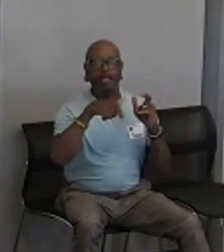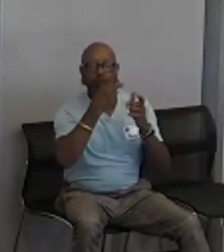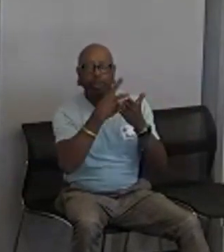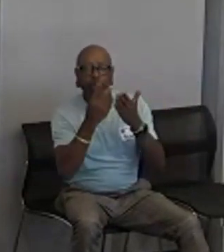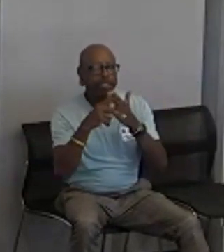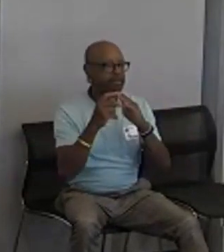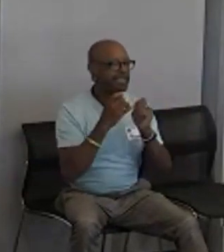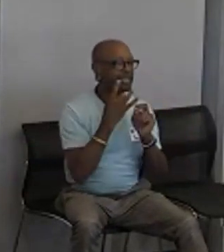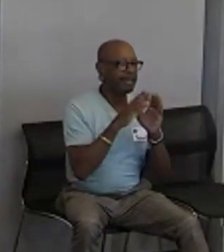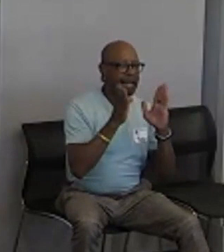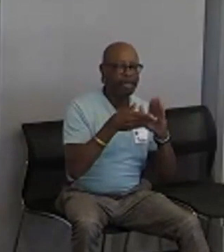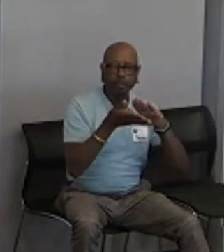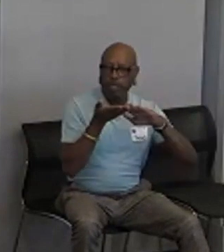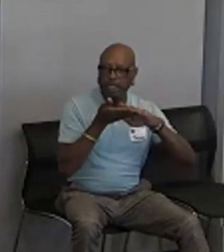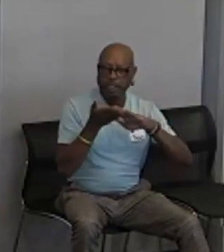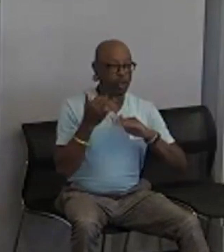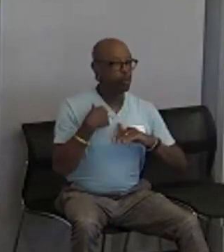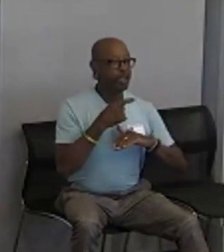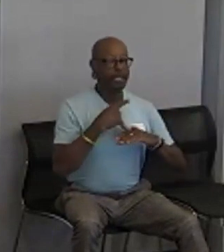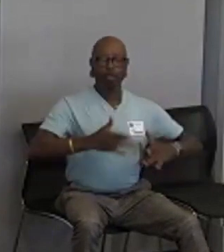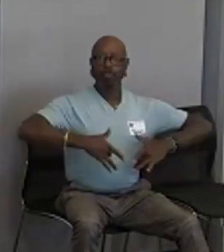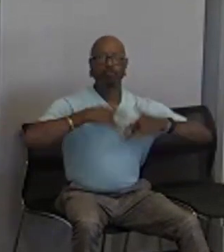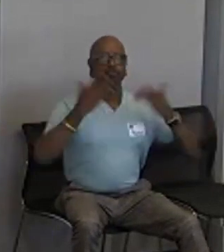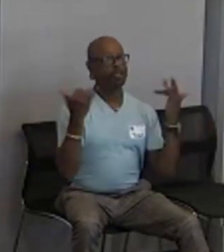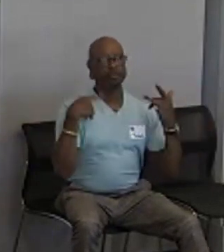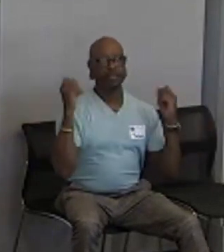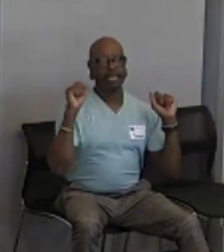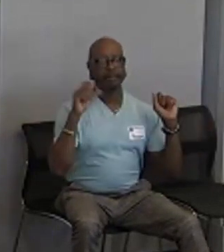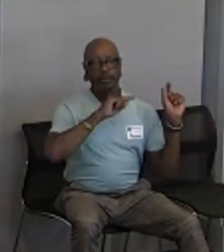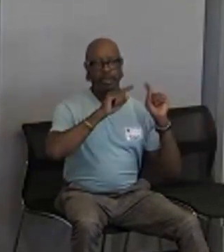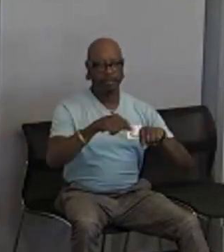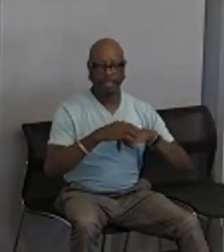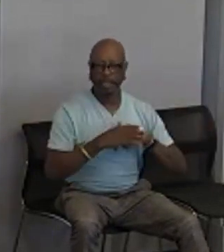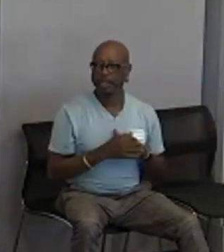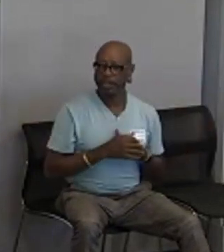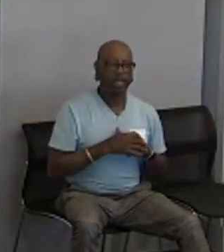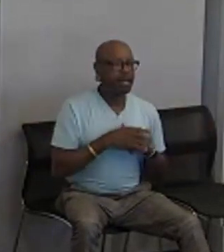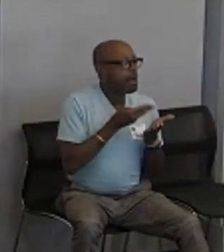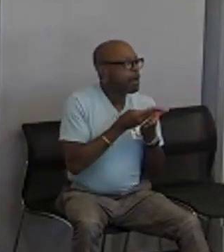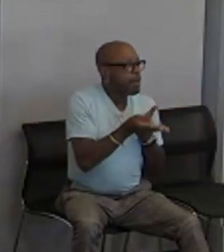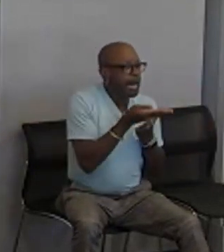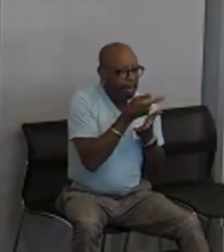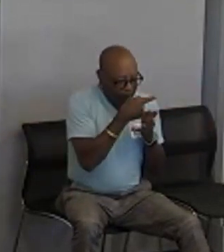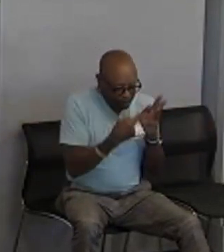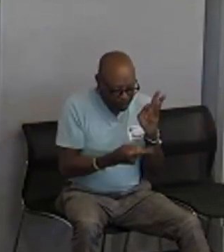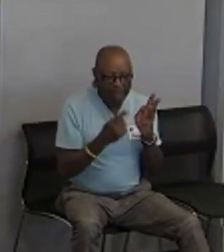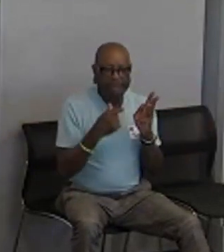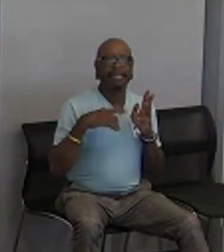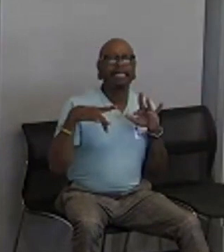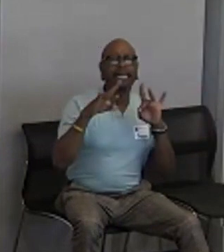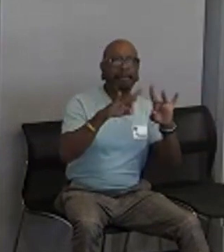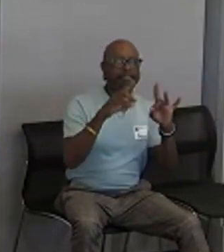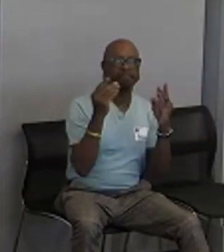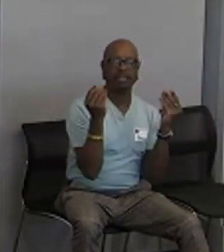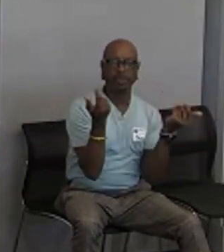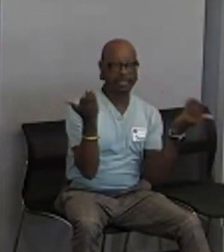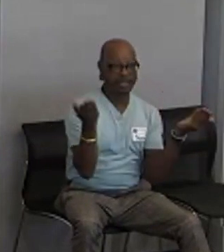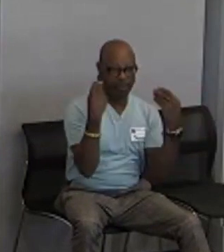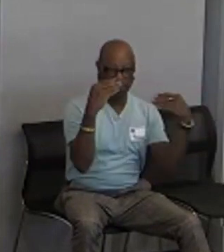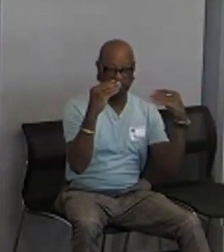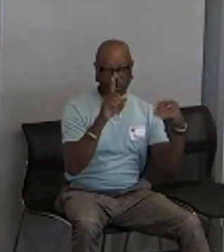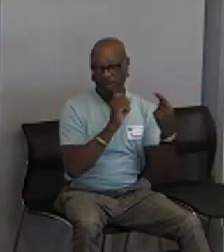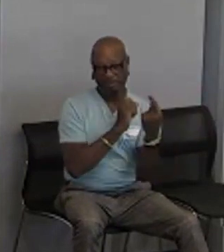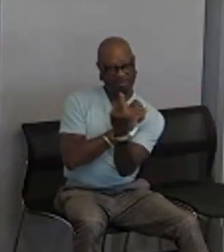We are thrilled to be able to come here and buy cane tips and other adaptive materials at the